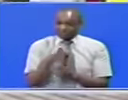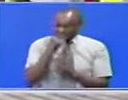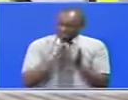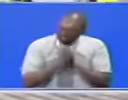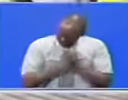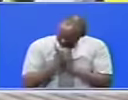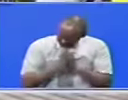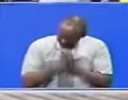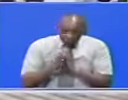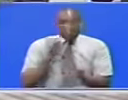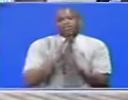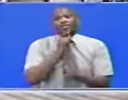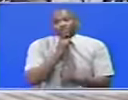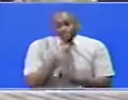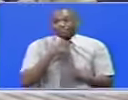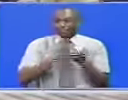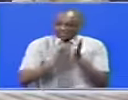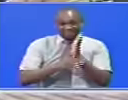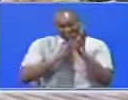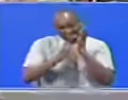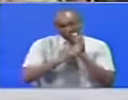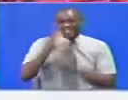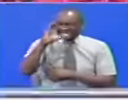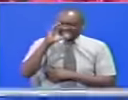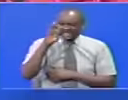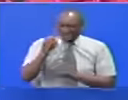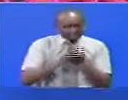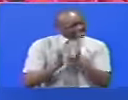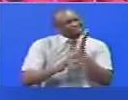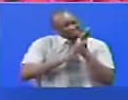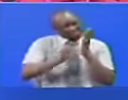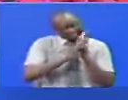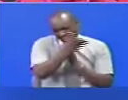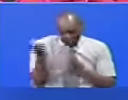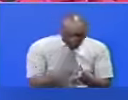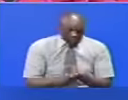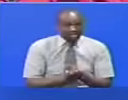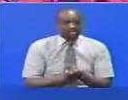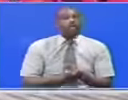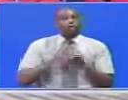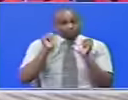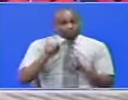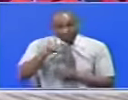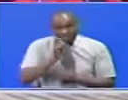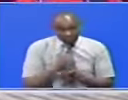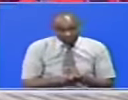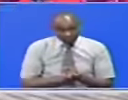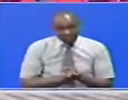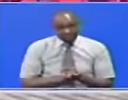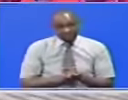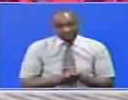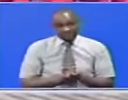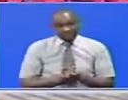determined to ensure that he popularizes this Chama Cha Mashinani party and to ensure that he's trying